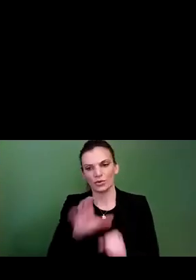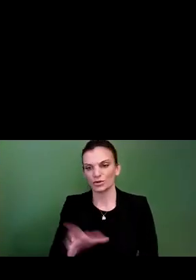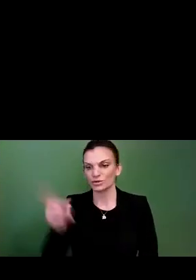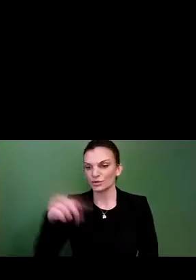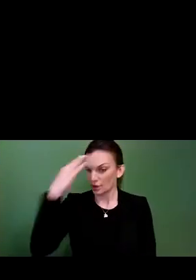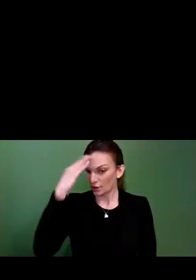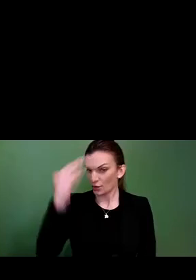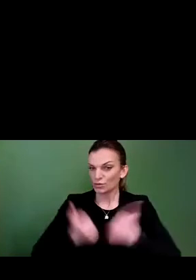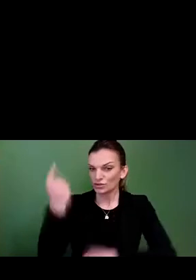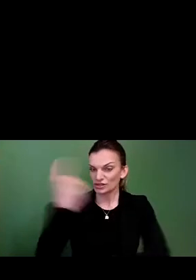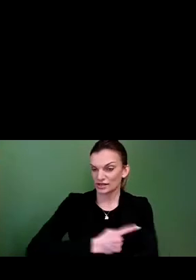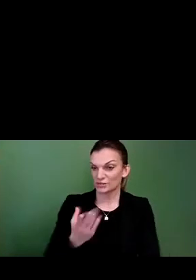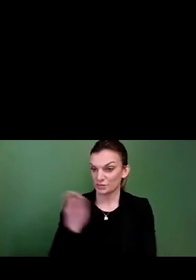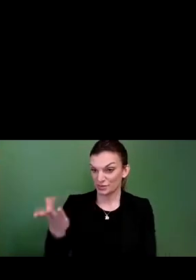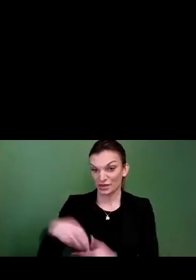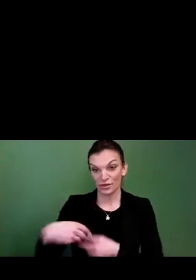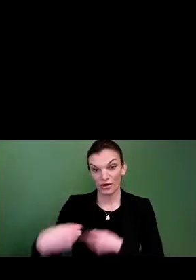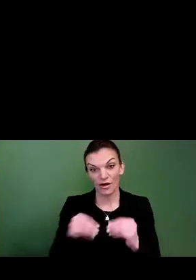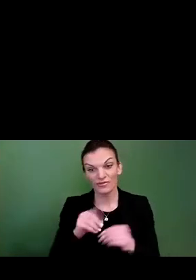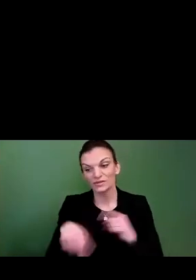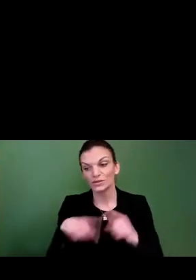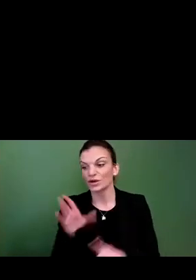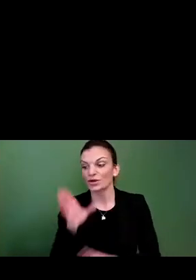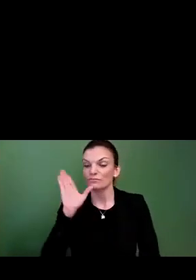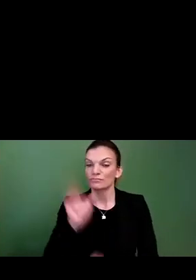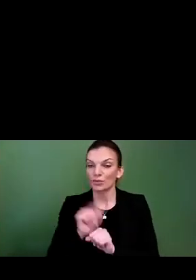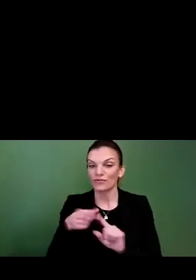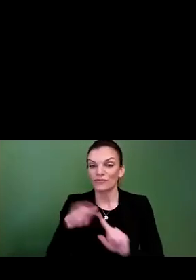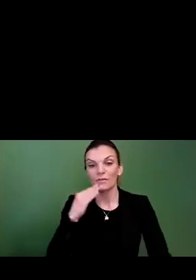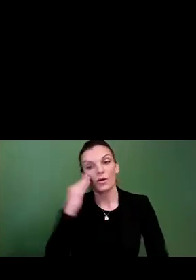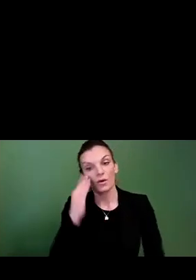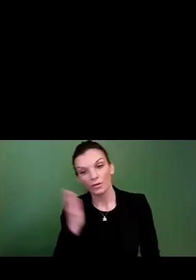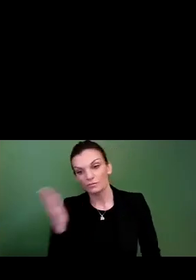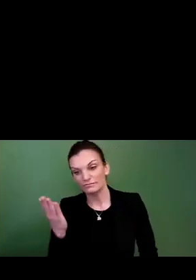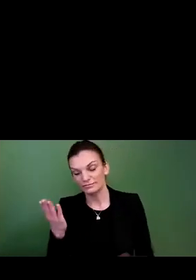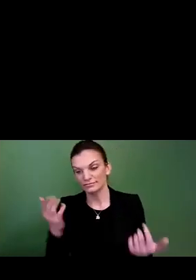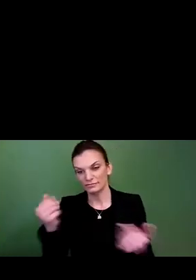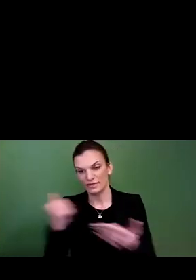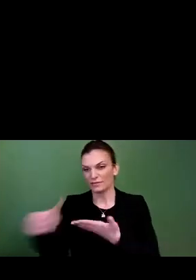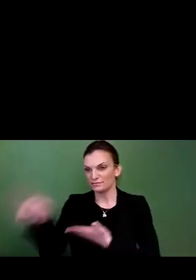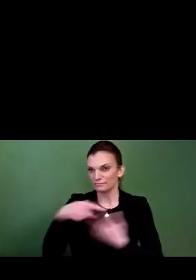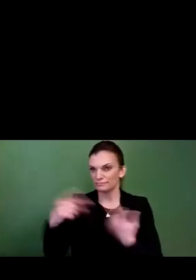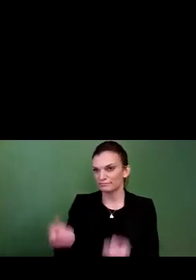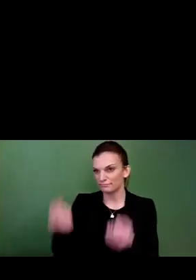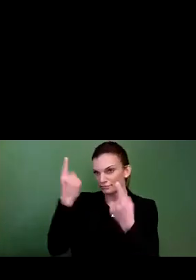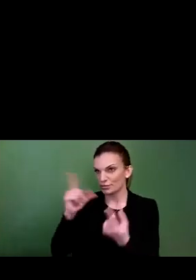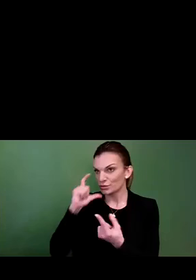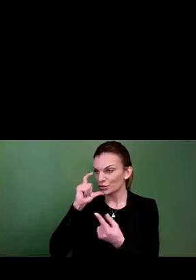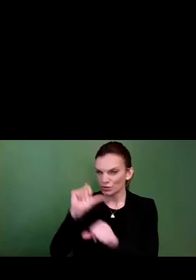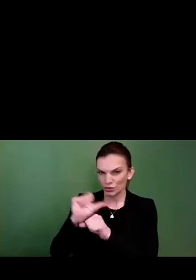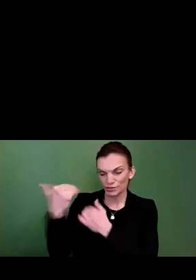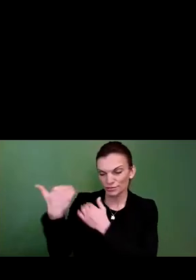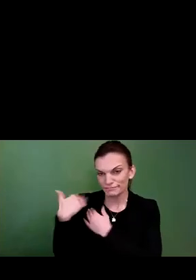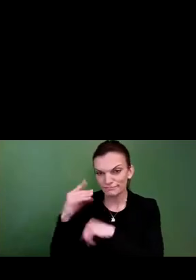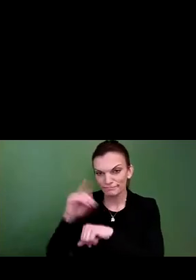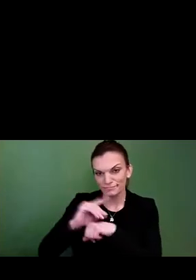days you're in the office, what days you're working from home. This will help everyone stay clear about who is supposed to be